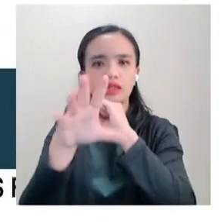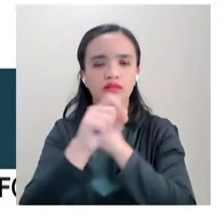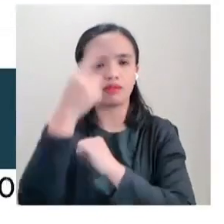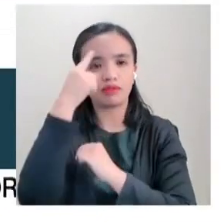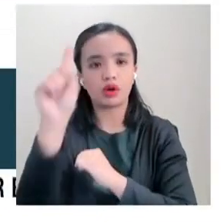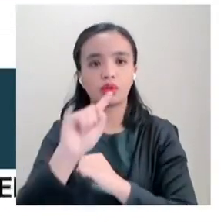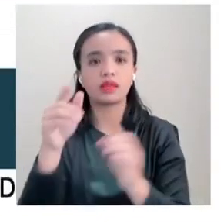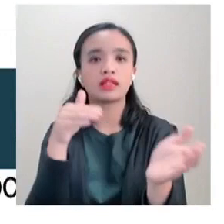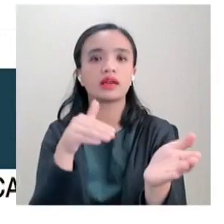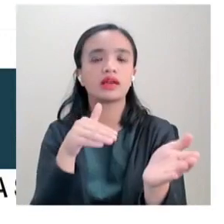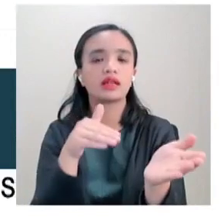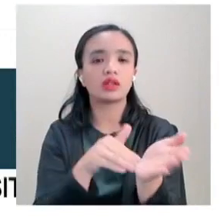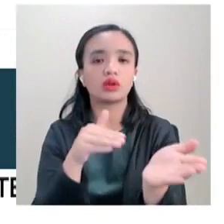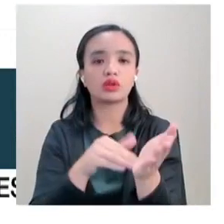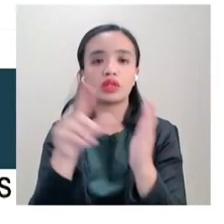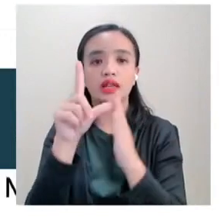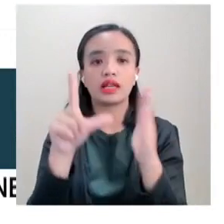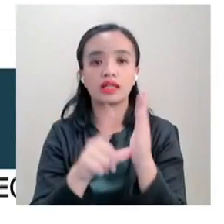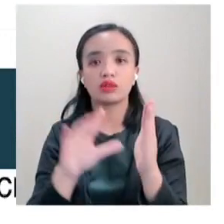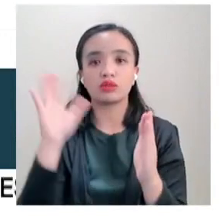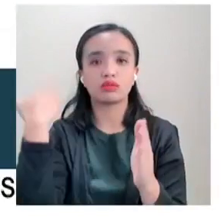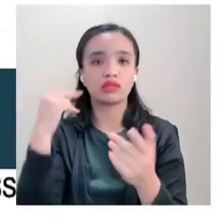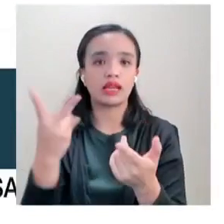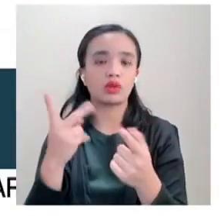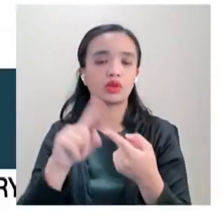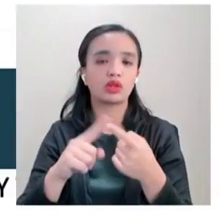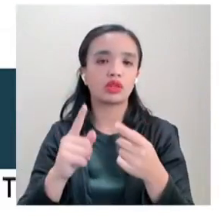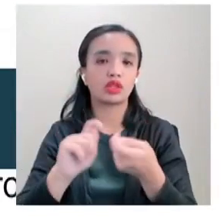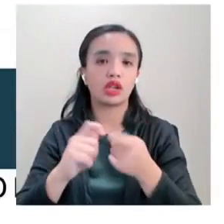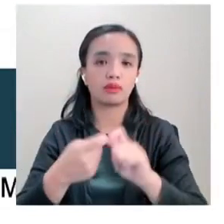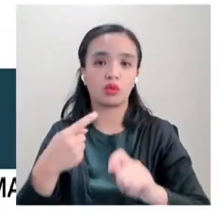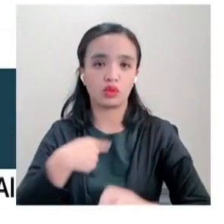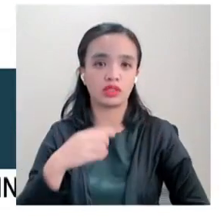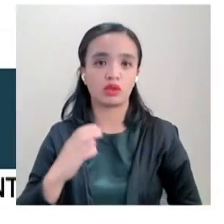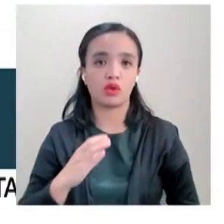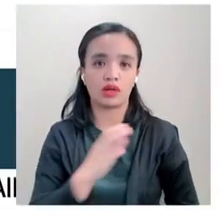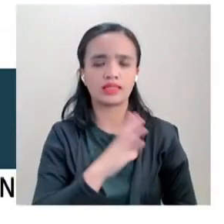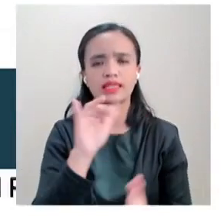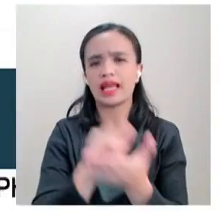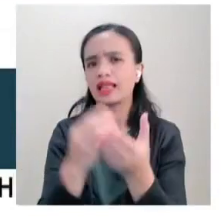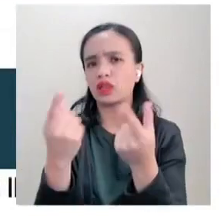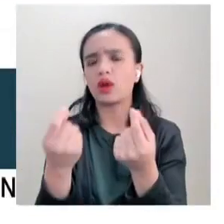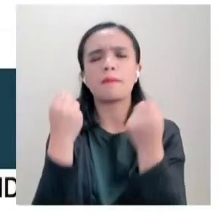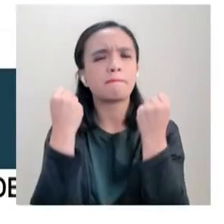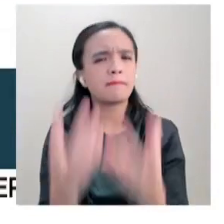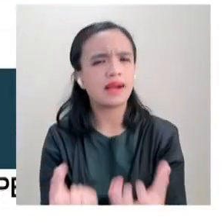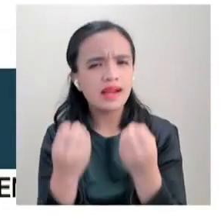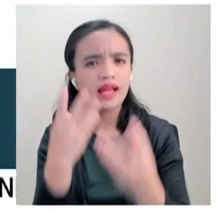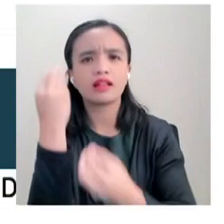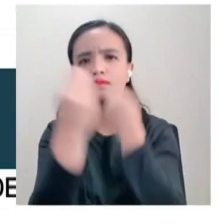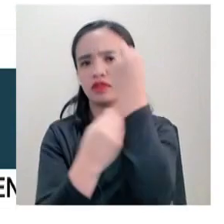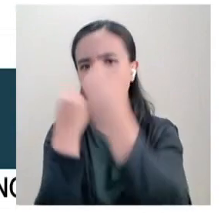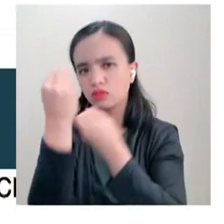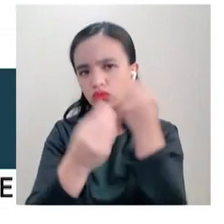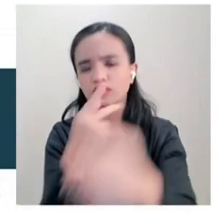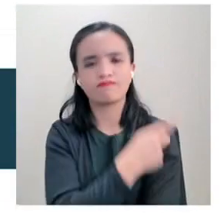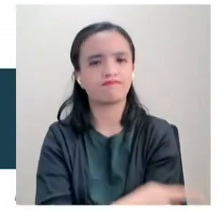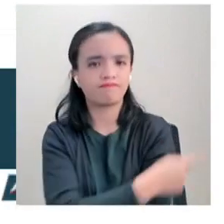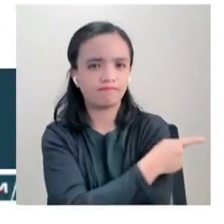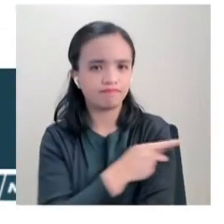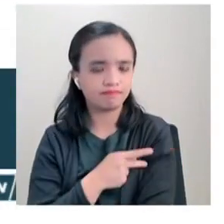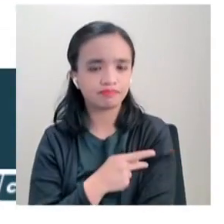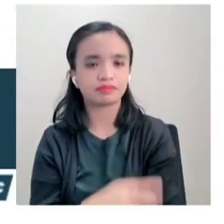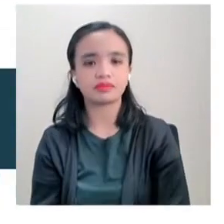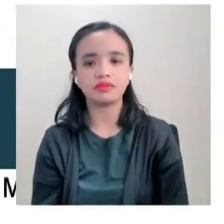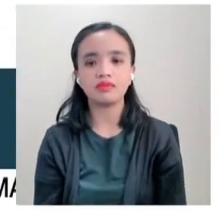Act in my second term in Congress. And we were doing this because there's a lot of confusion among our patients. Marami naman po kasi